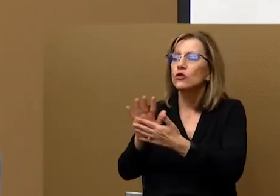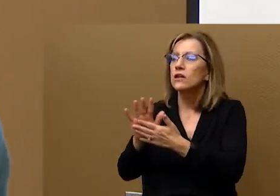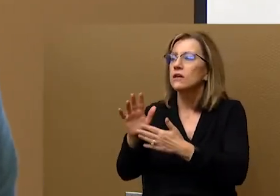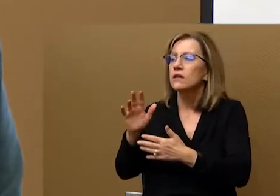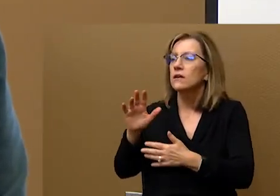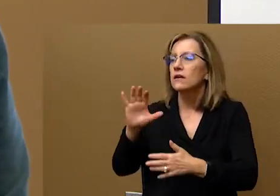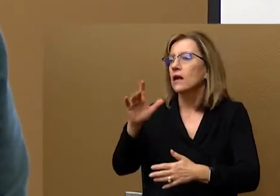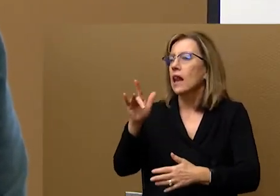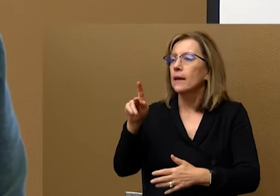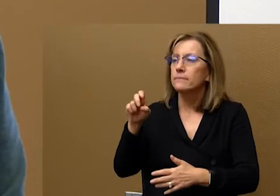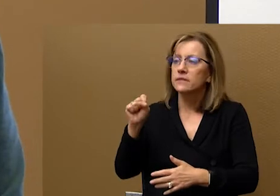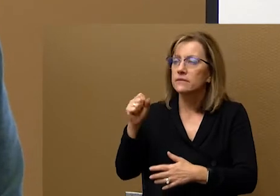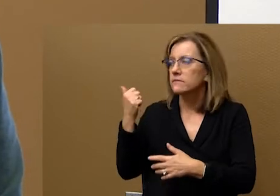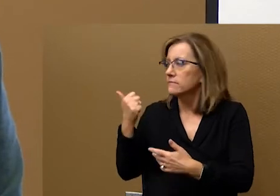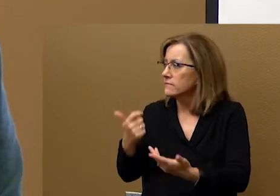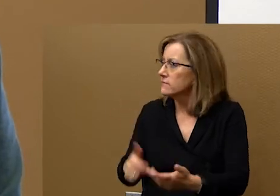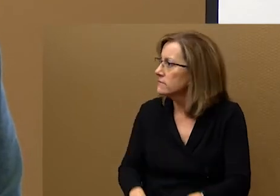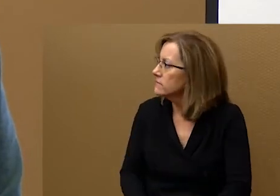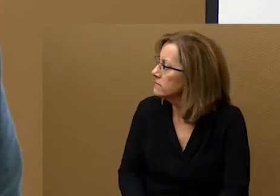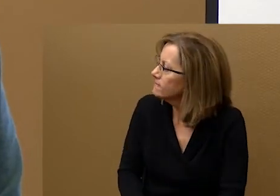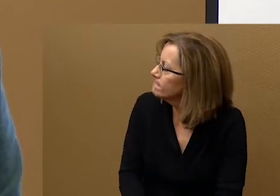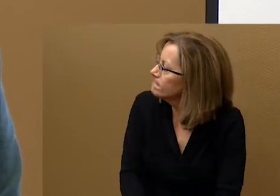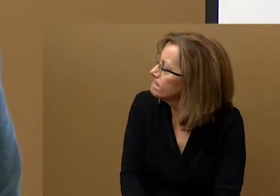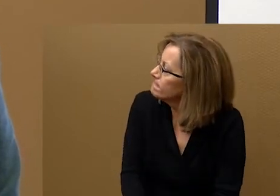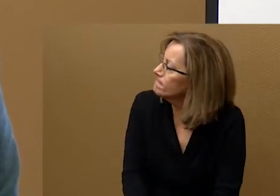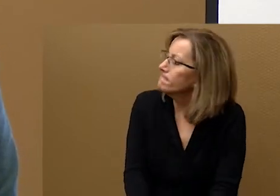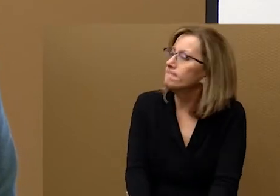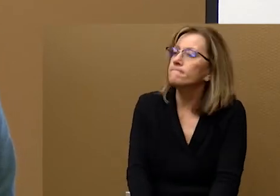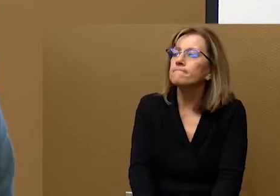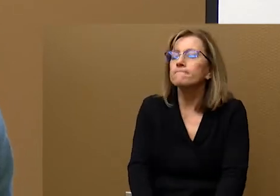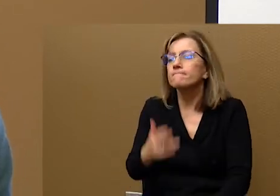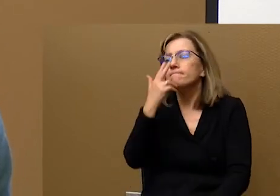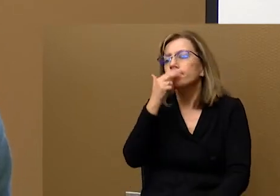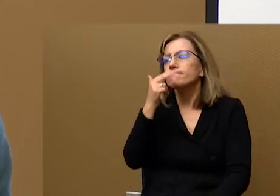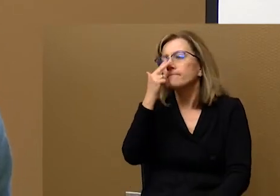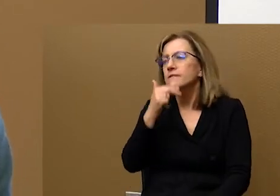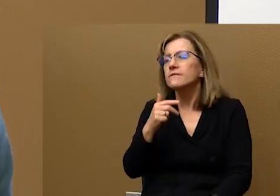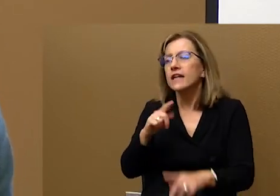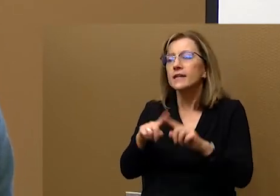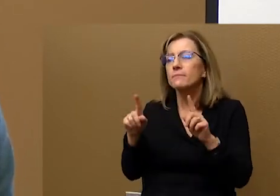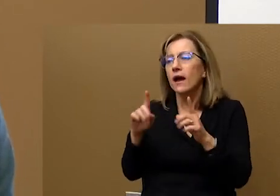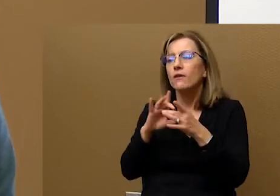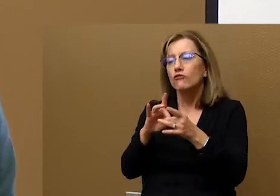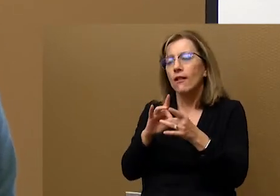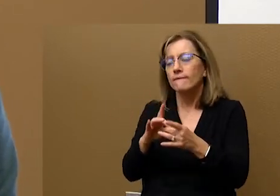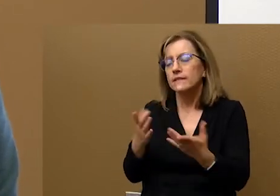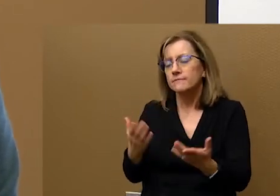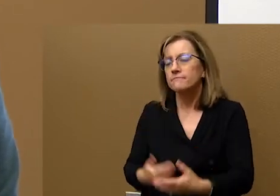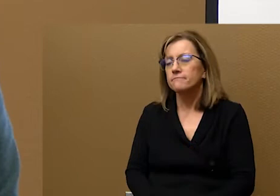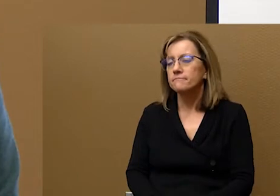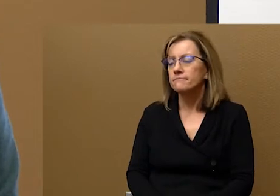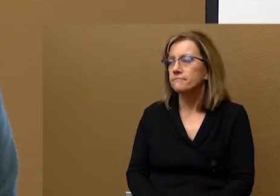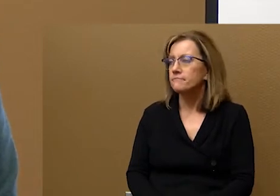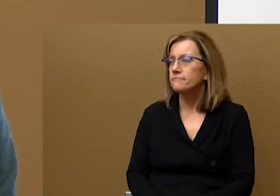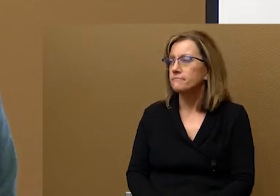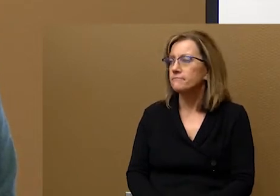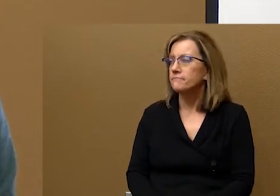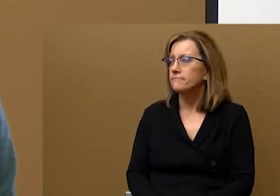clips which are funny. And, but relevant.